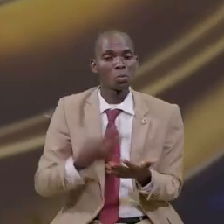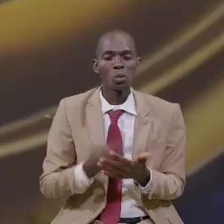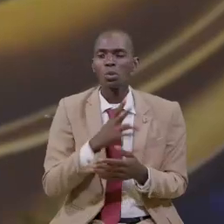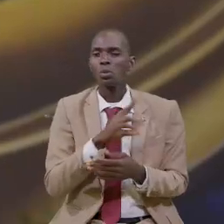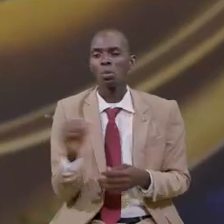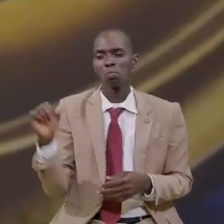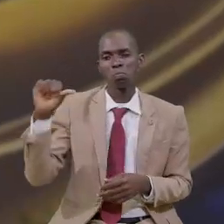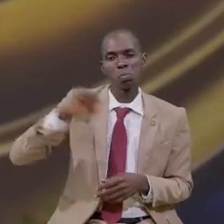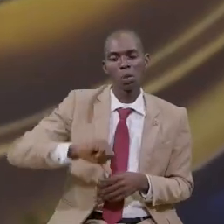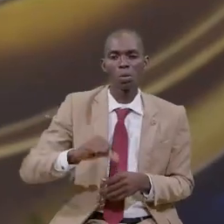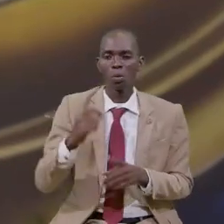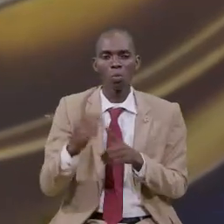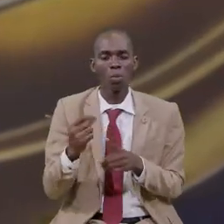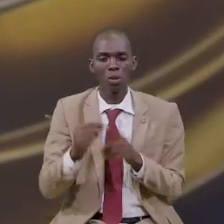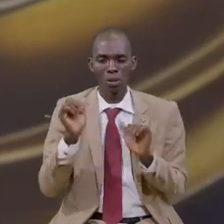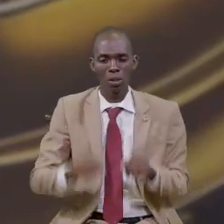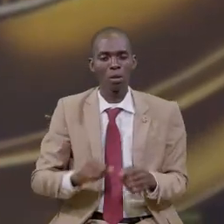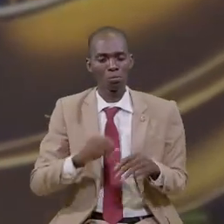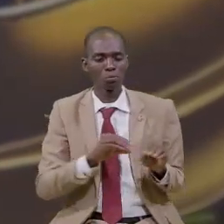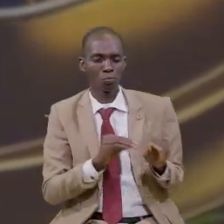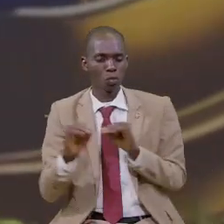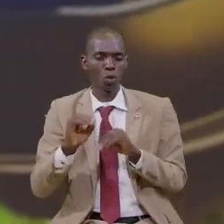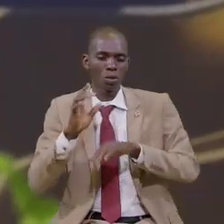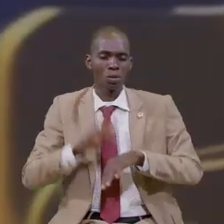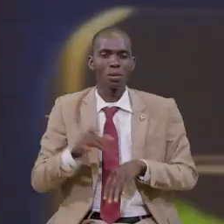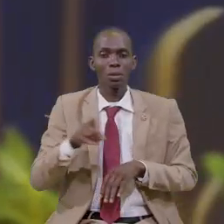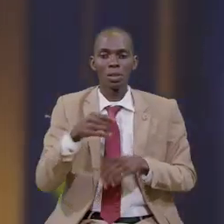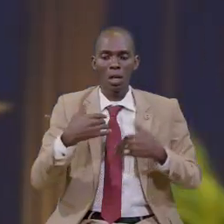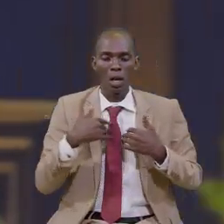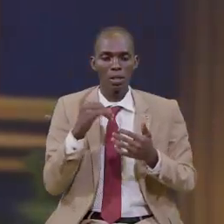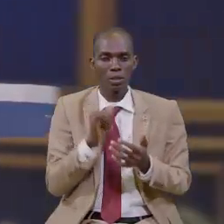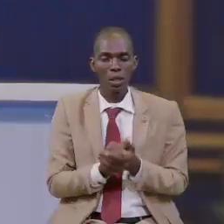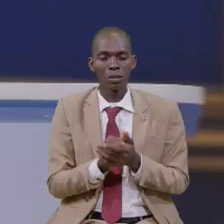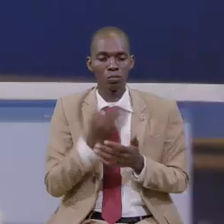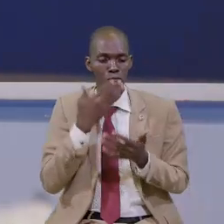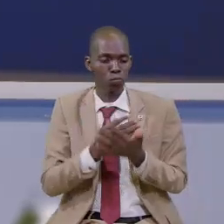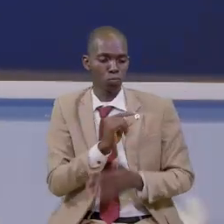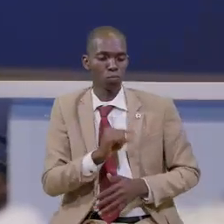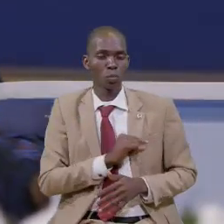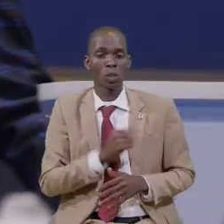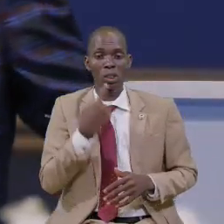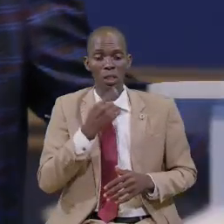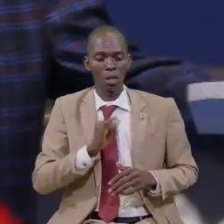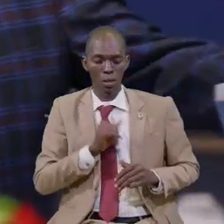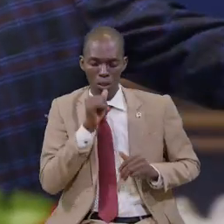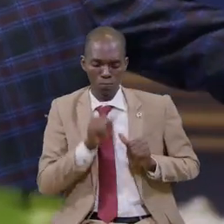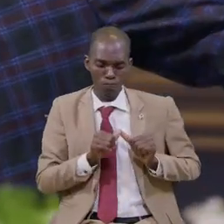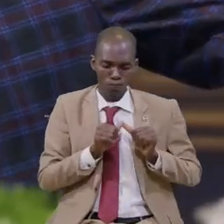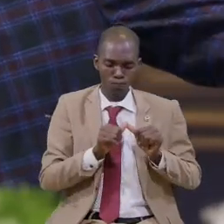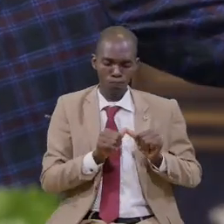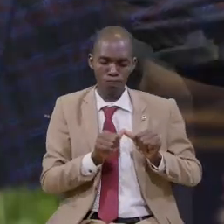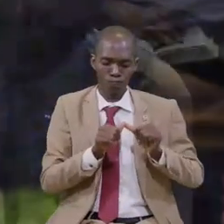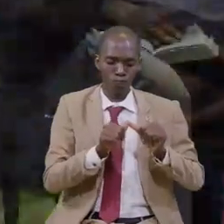move him. And he has that virtue, and he's moving on and moving on, and we'll get